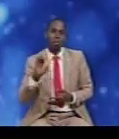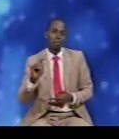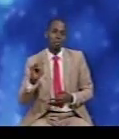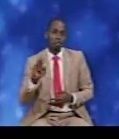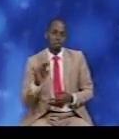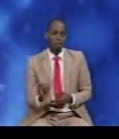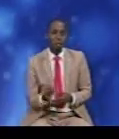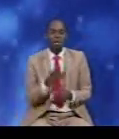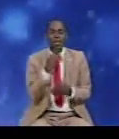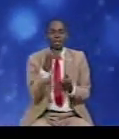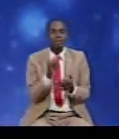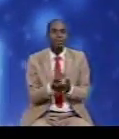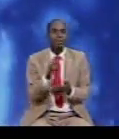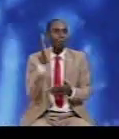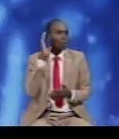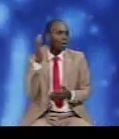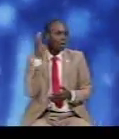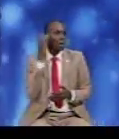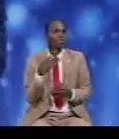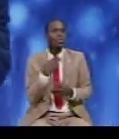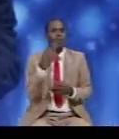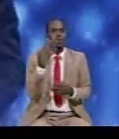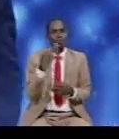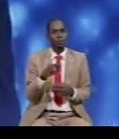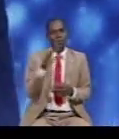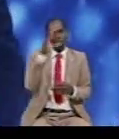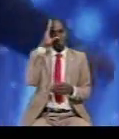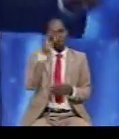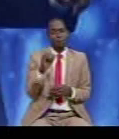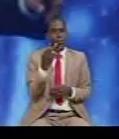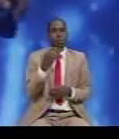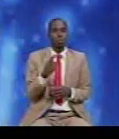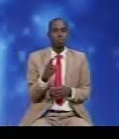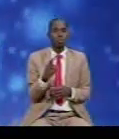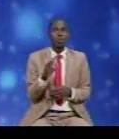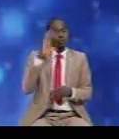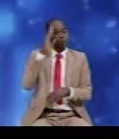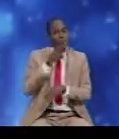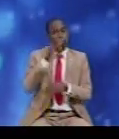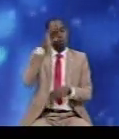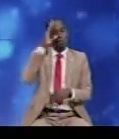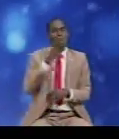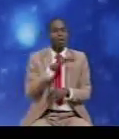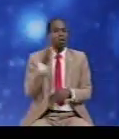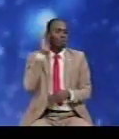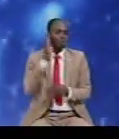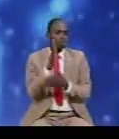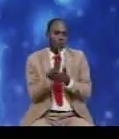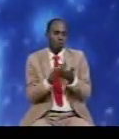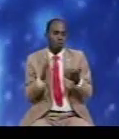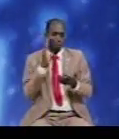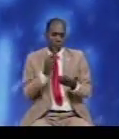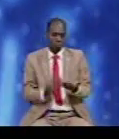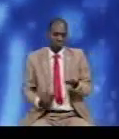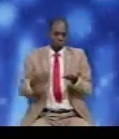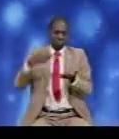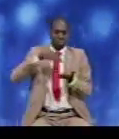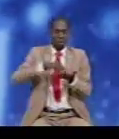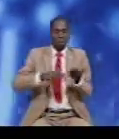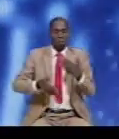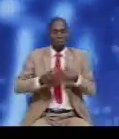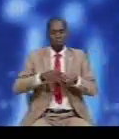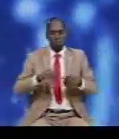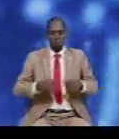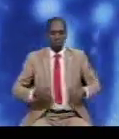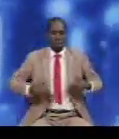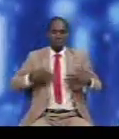will awake, some to everlasting life, those who are written in the book of life. And they will